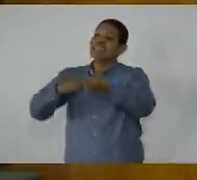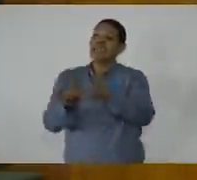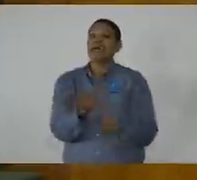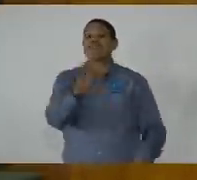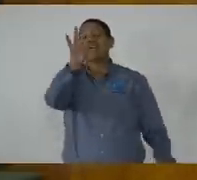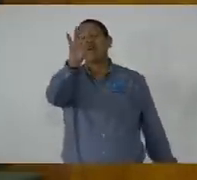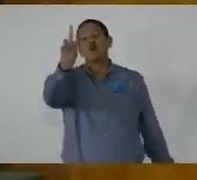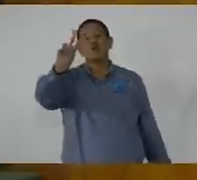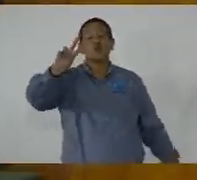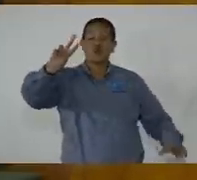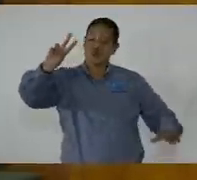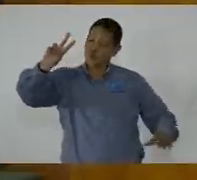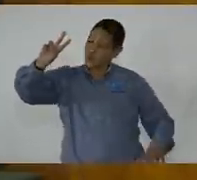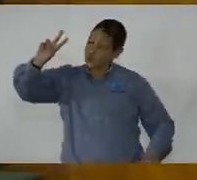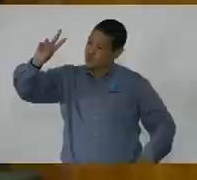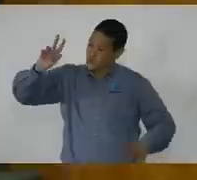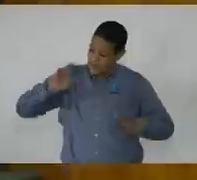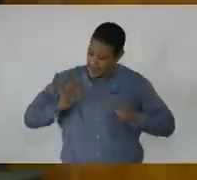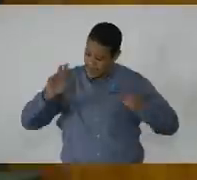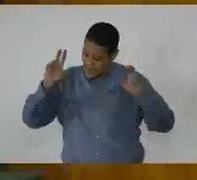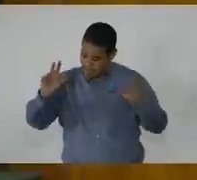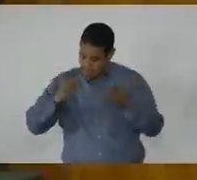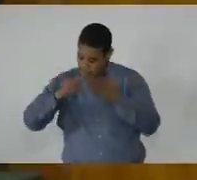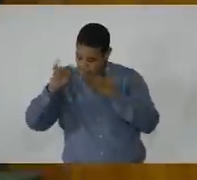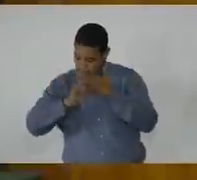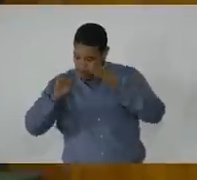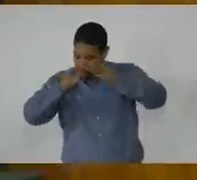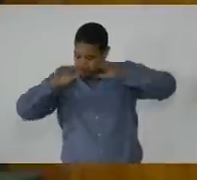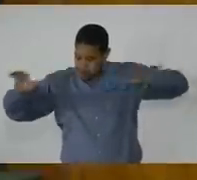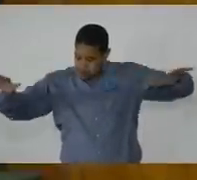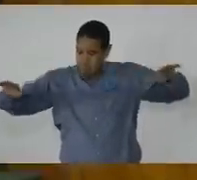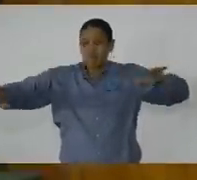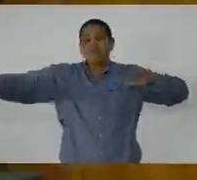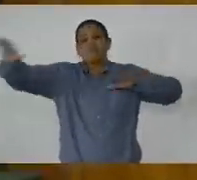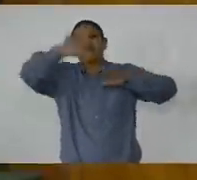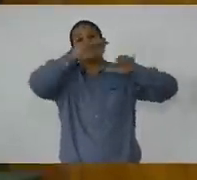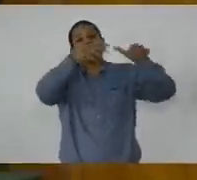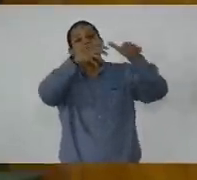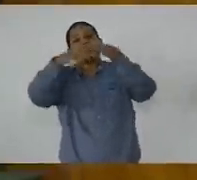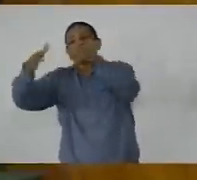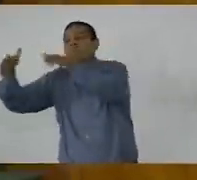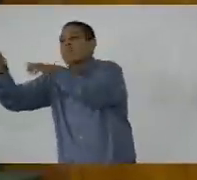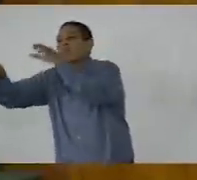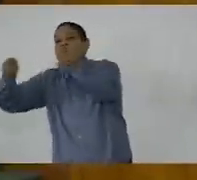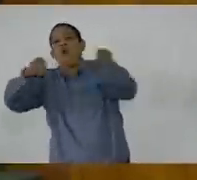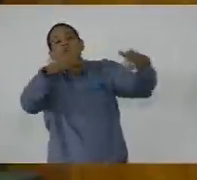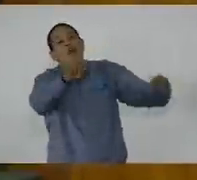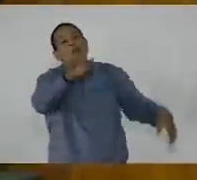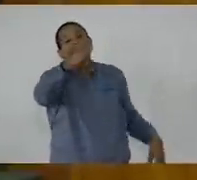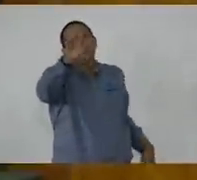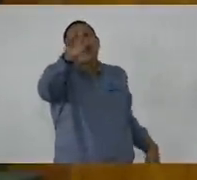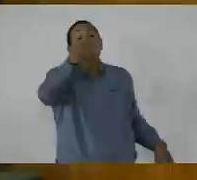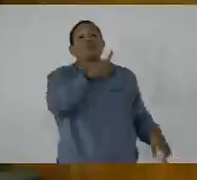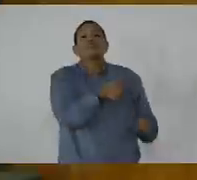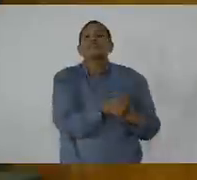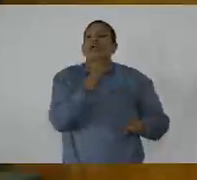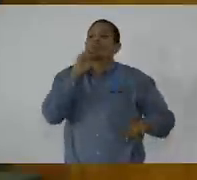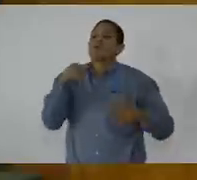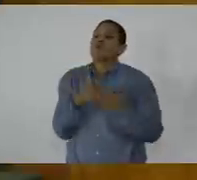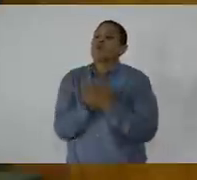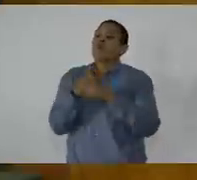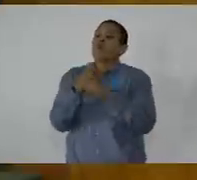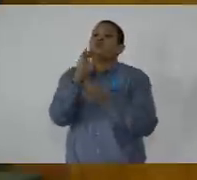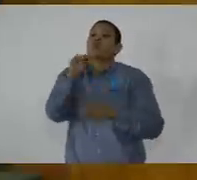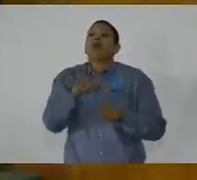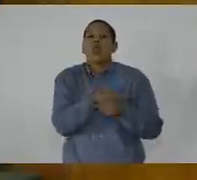42 investment projects across sectors. 23 of which were new products by